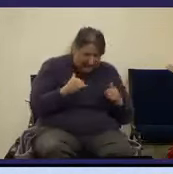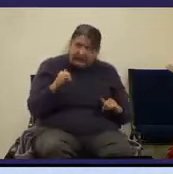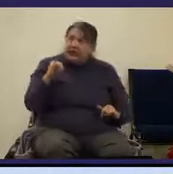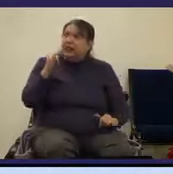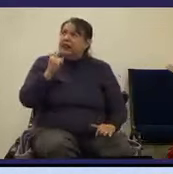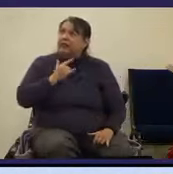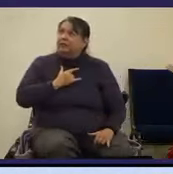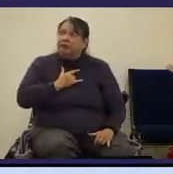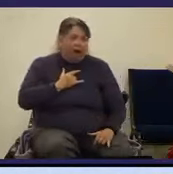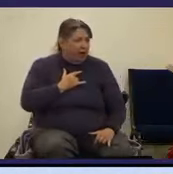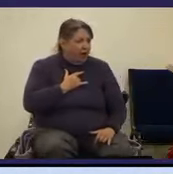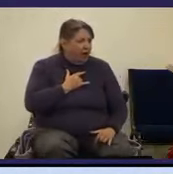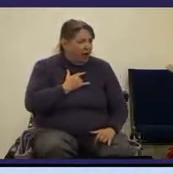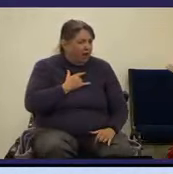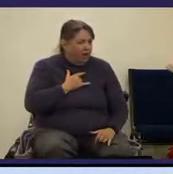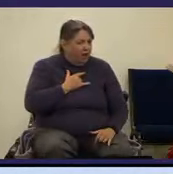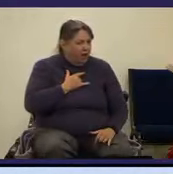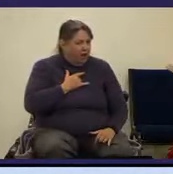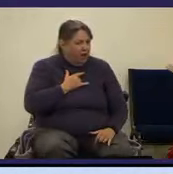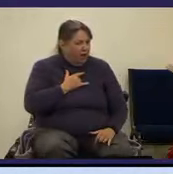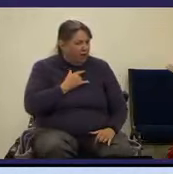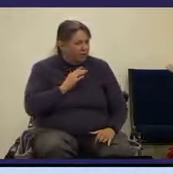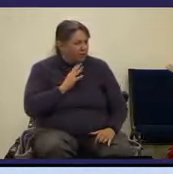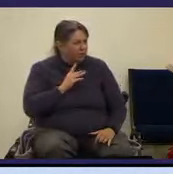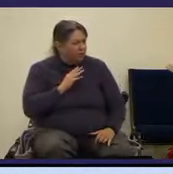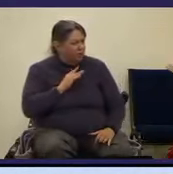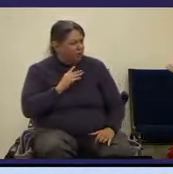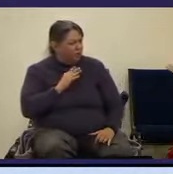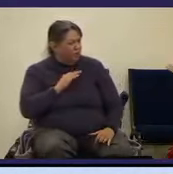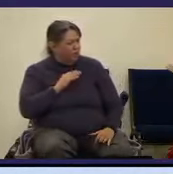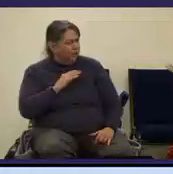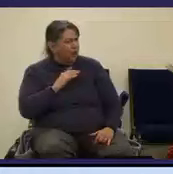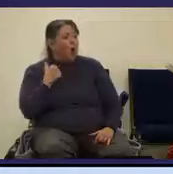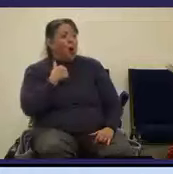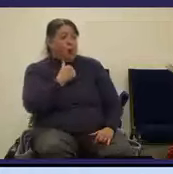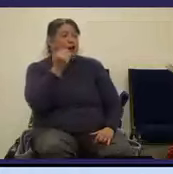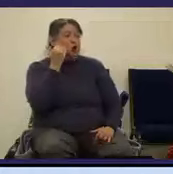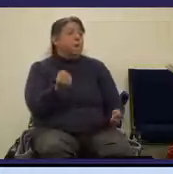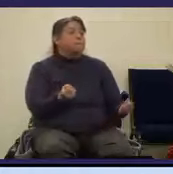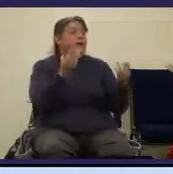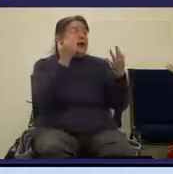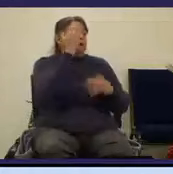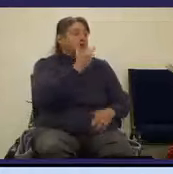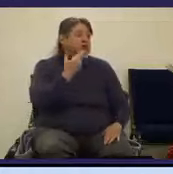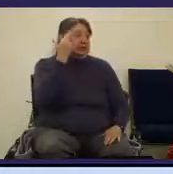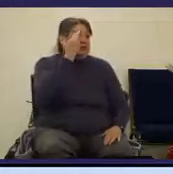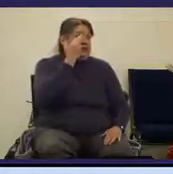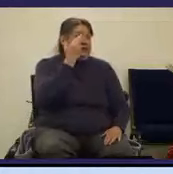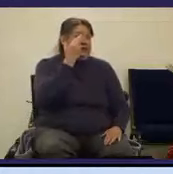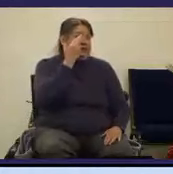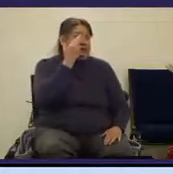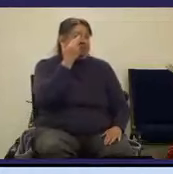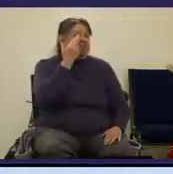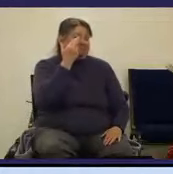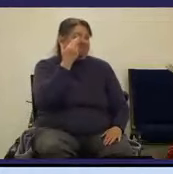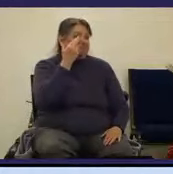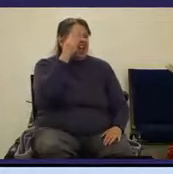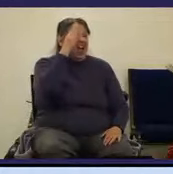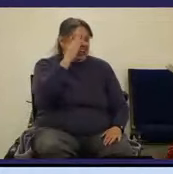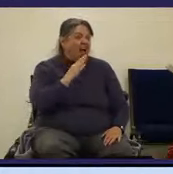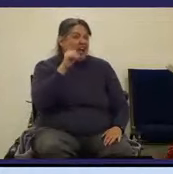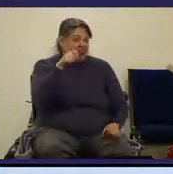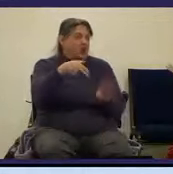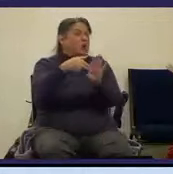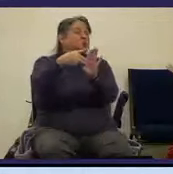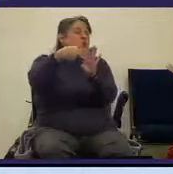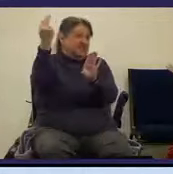you. We can come up with hundreds of reasons why God should not love us. I don't know about you, but I can come up with hundreds of